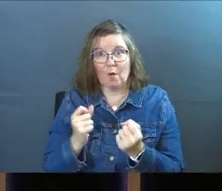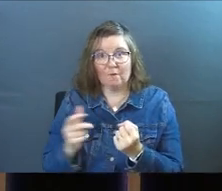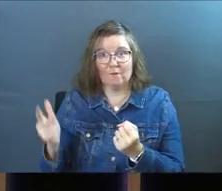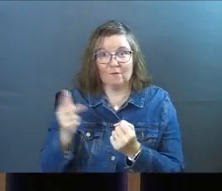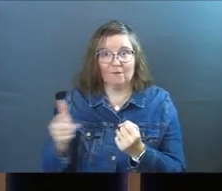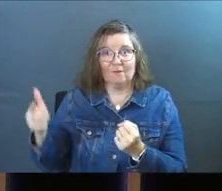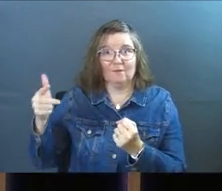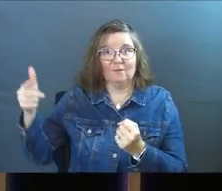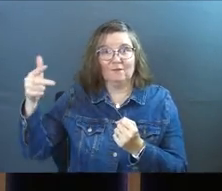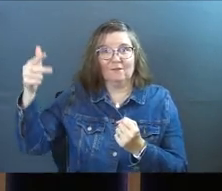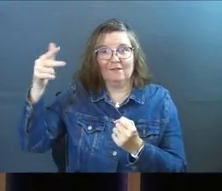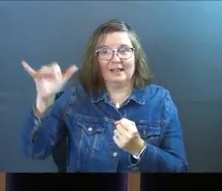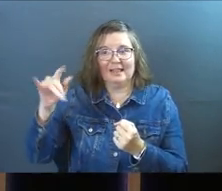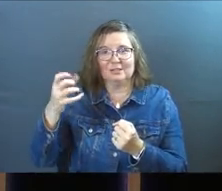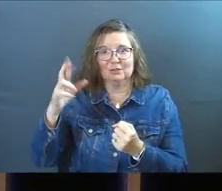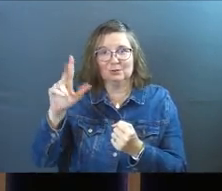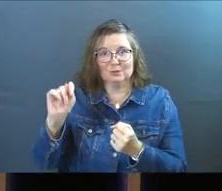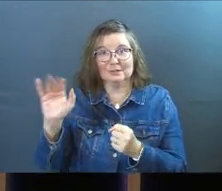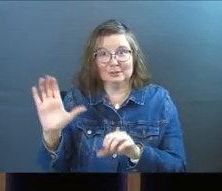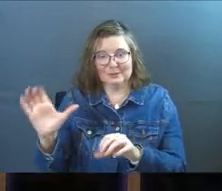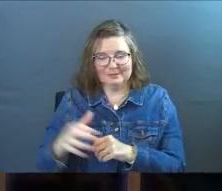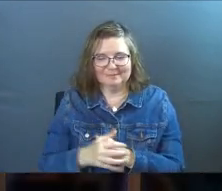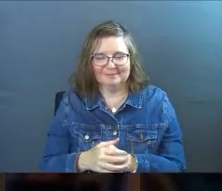there like the tourists do.